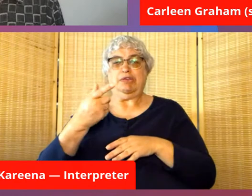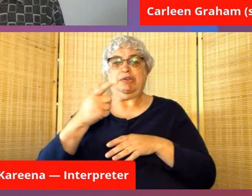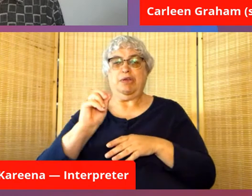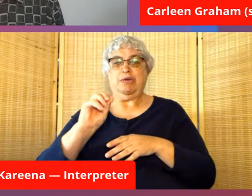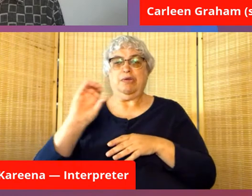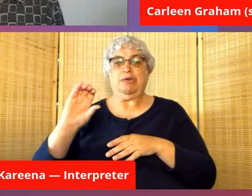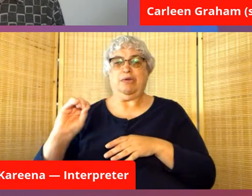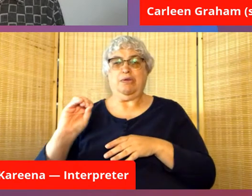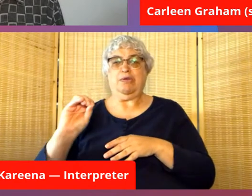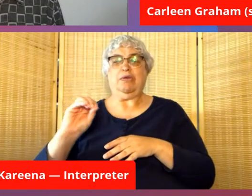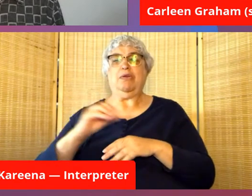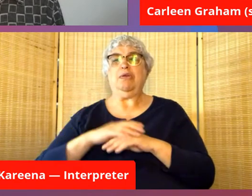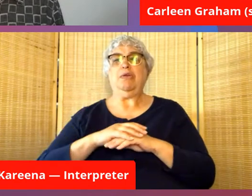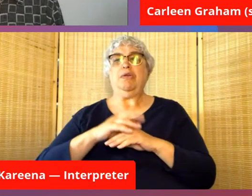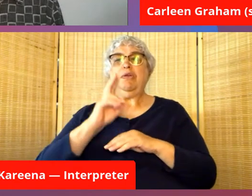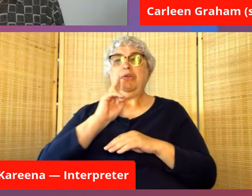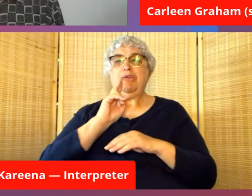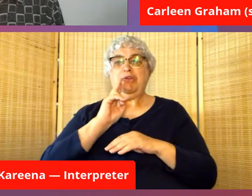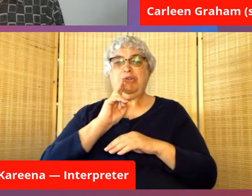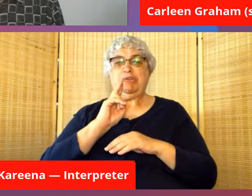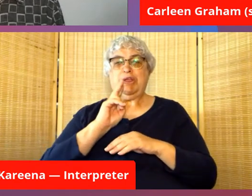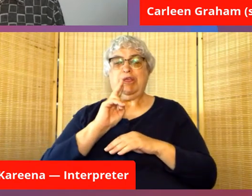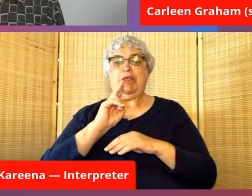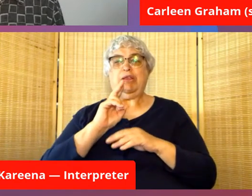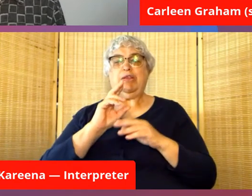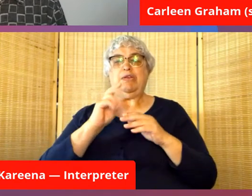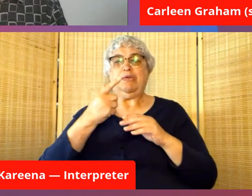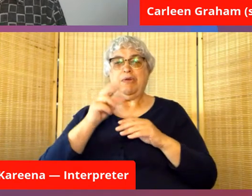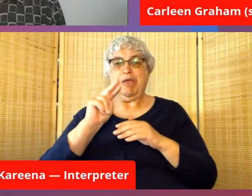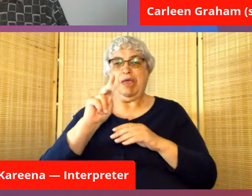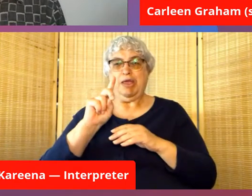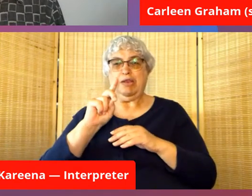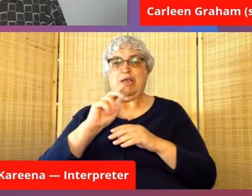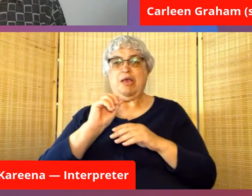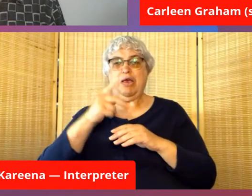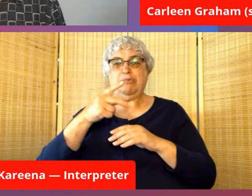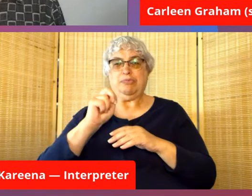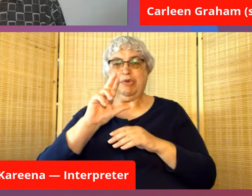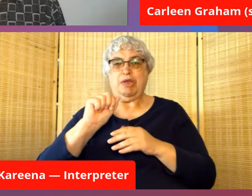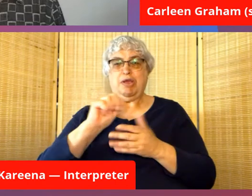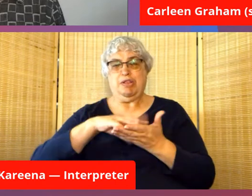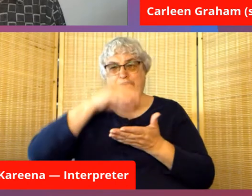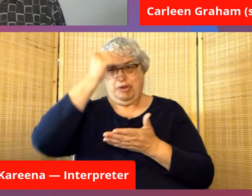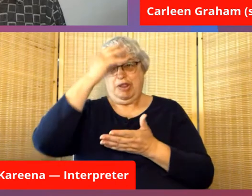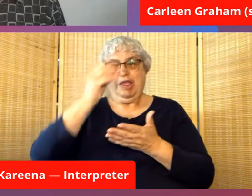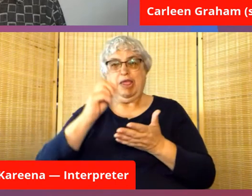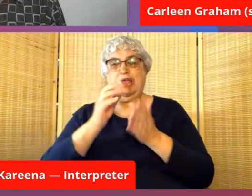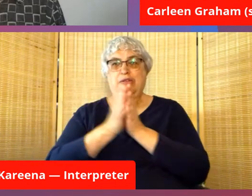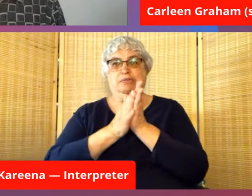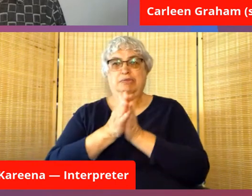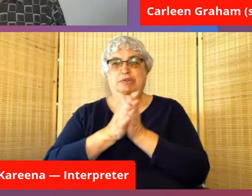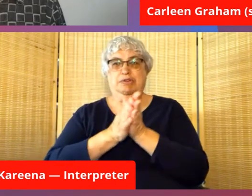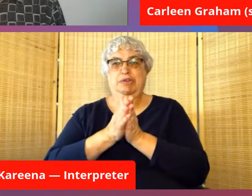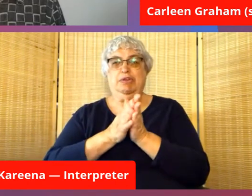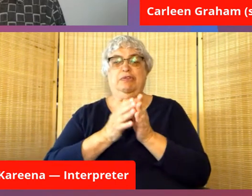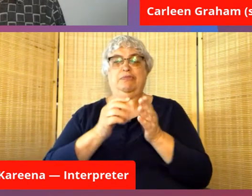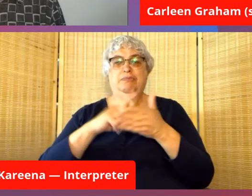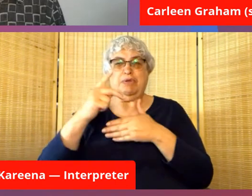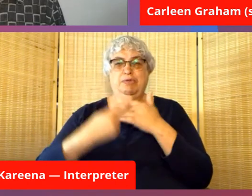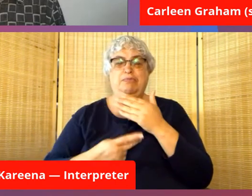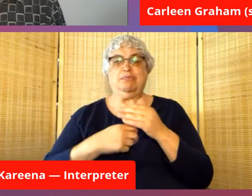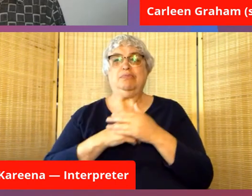is Houston Grand Opera's Community and Learning Initiative. This series is part of our ongoing